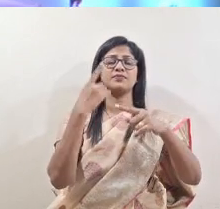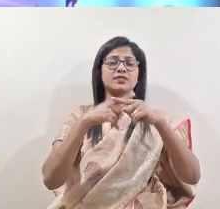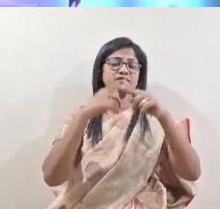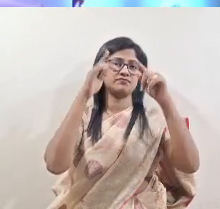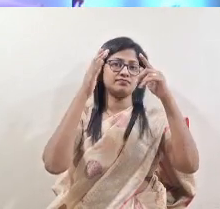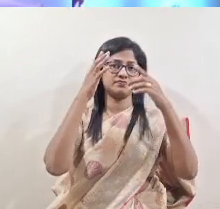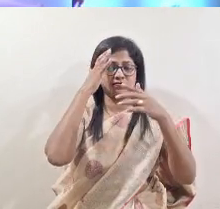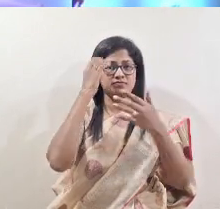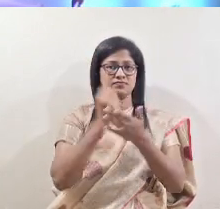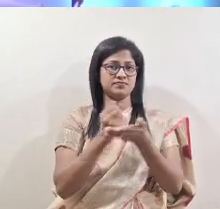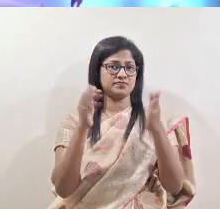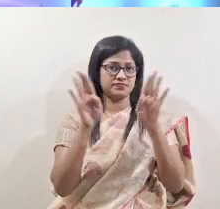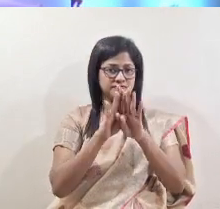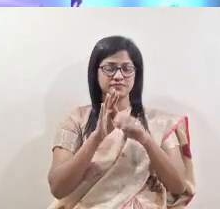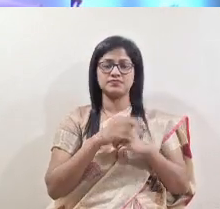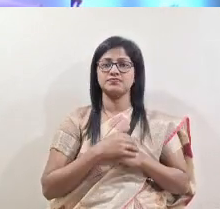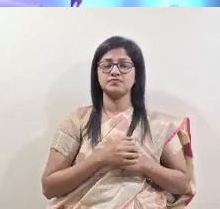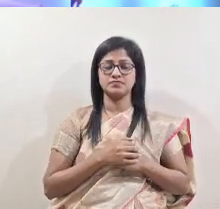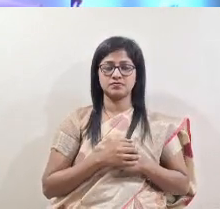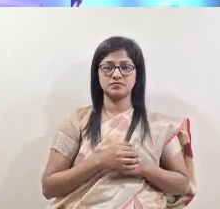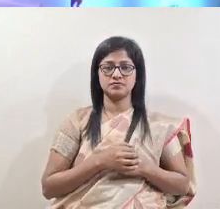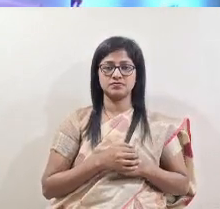conclusions.